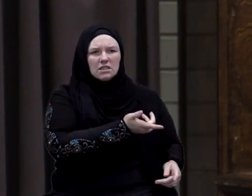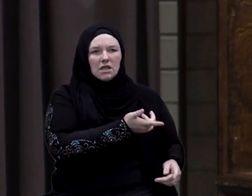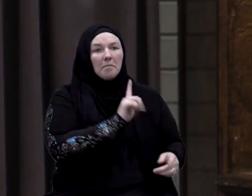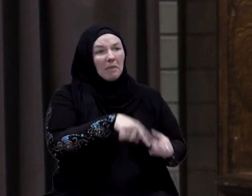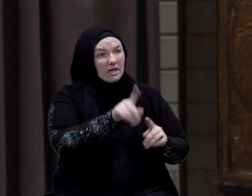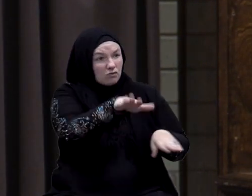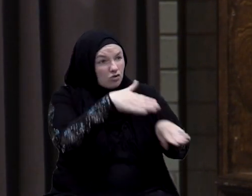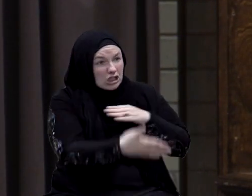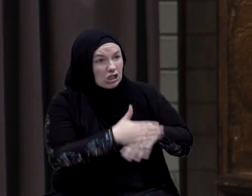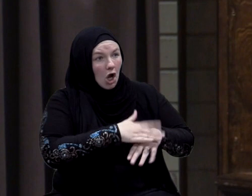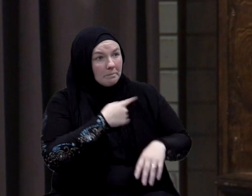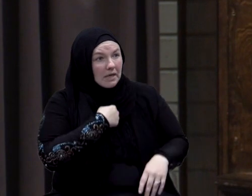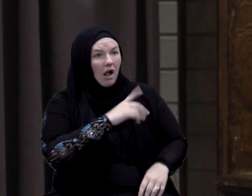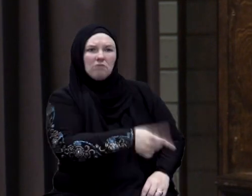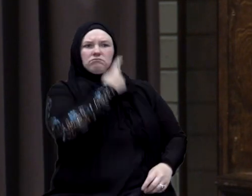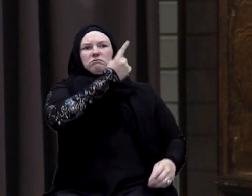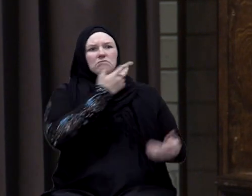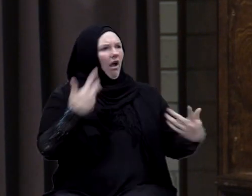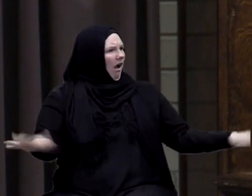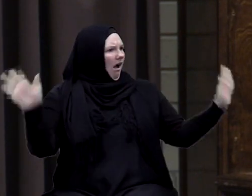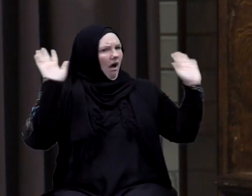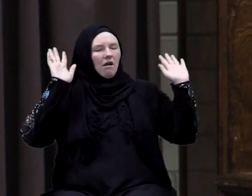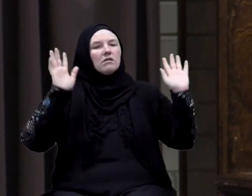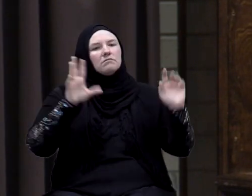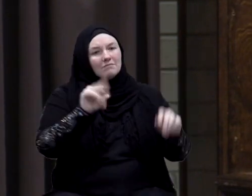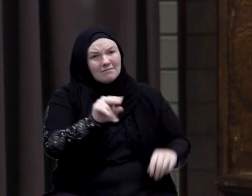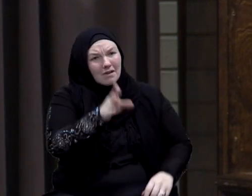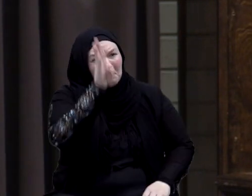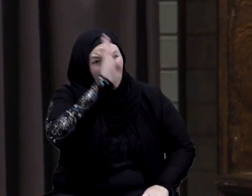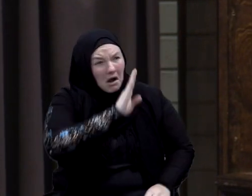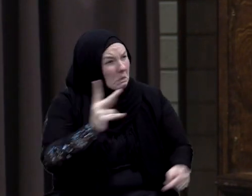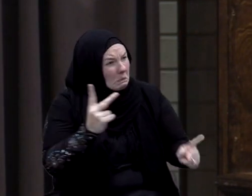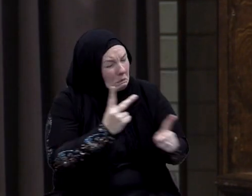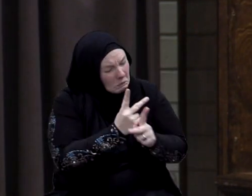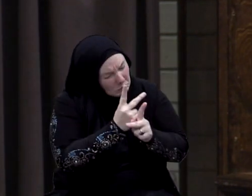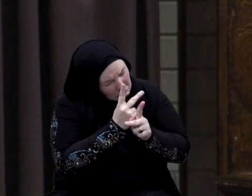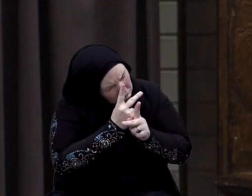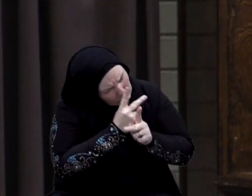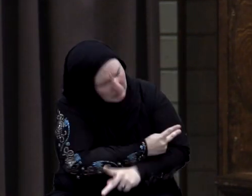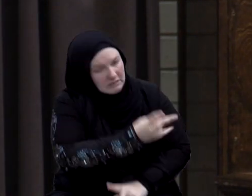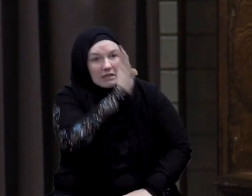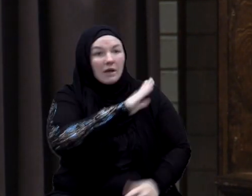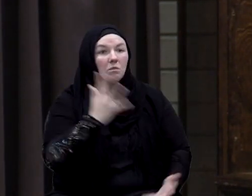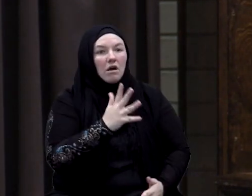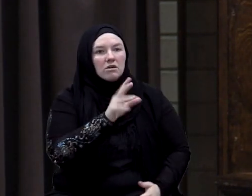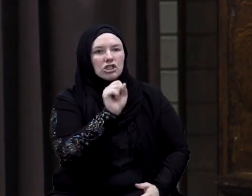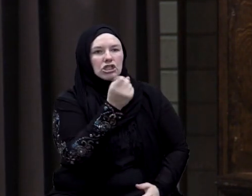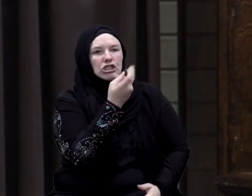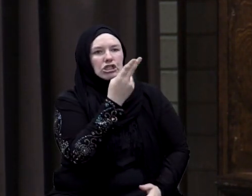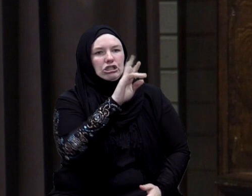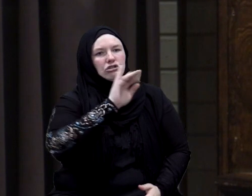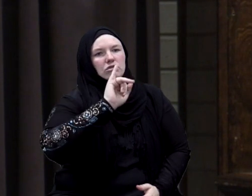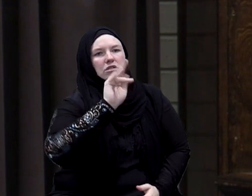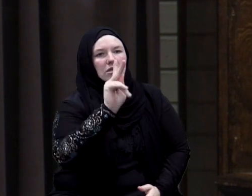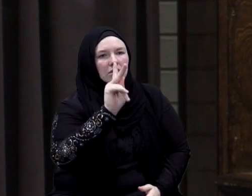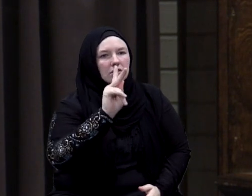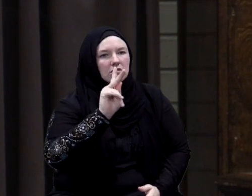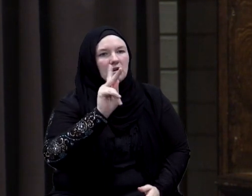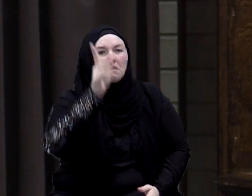as a mushrik, he is sent to the punishment. He is not going to be